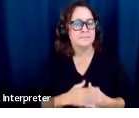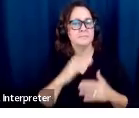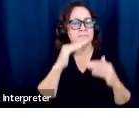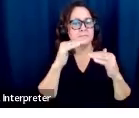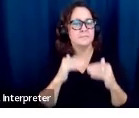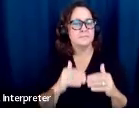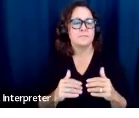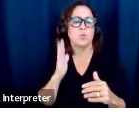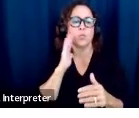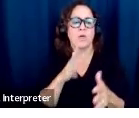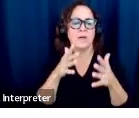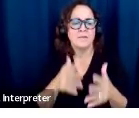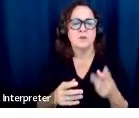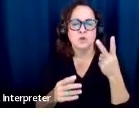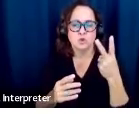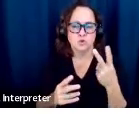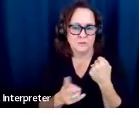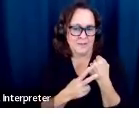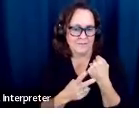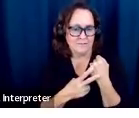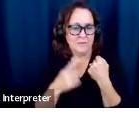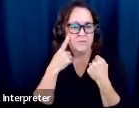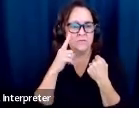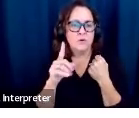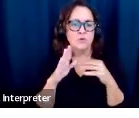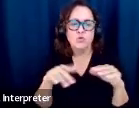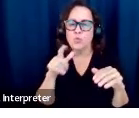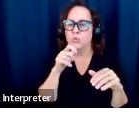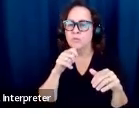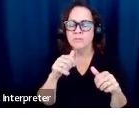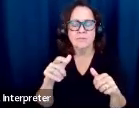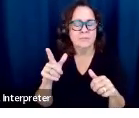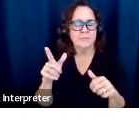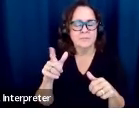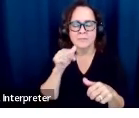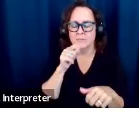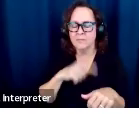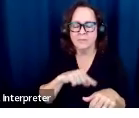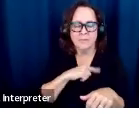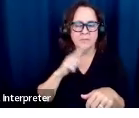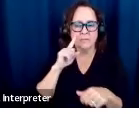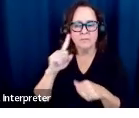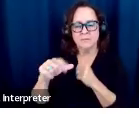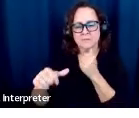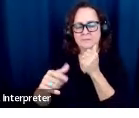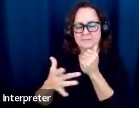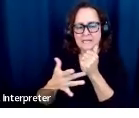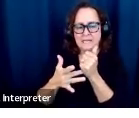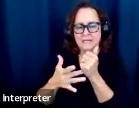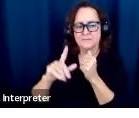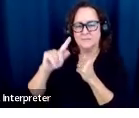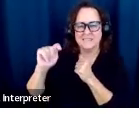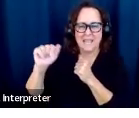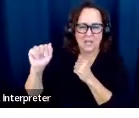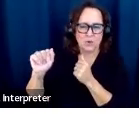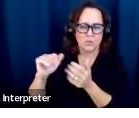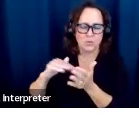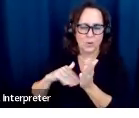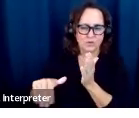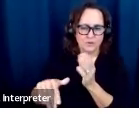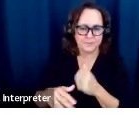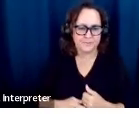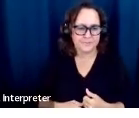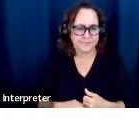There will be 2 spots per year for children who are no longer eligible for the technology assisted or TA waiver.